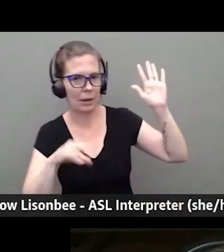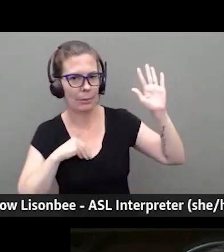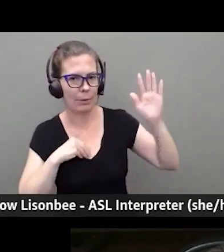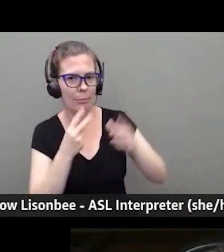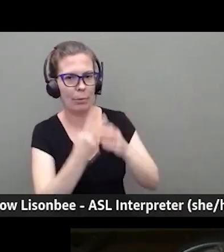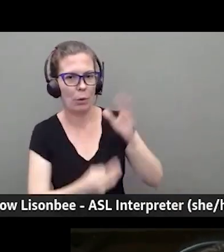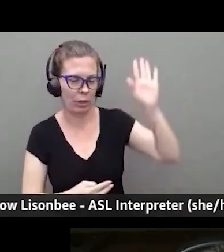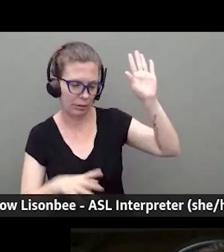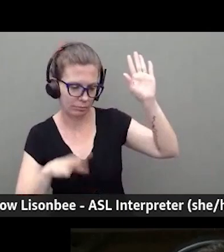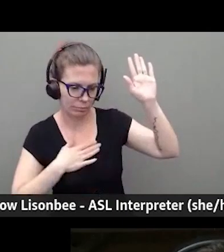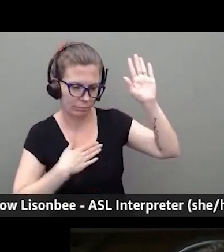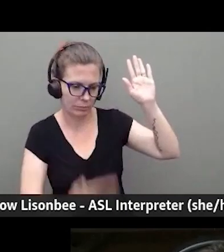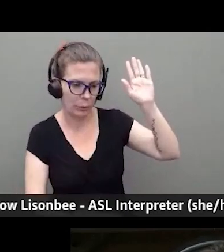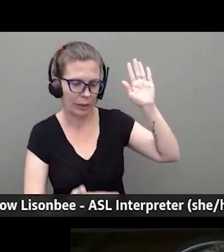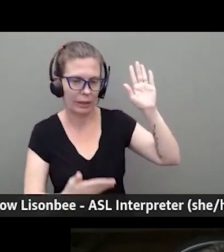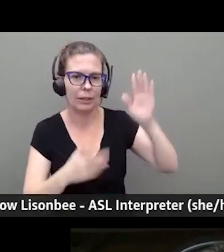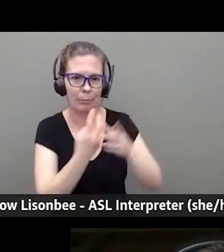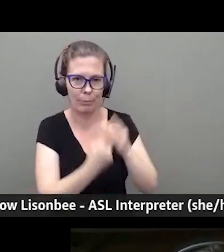do both.